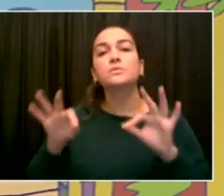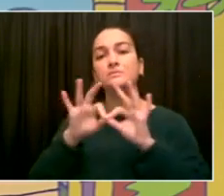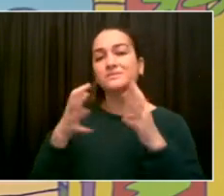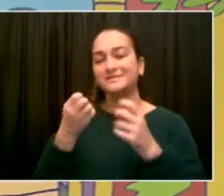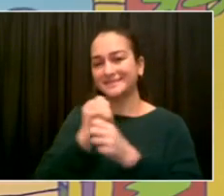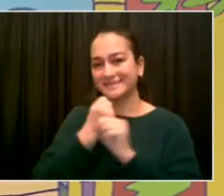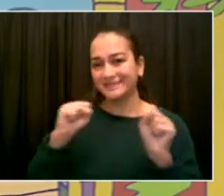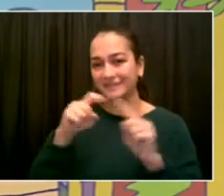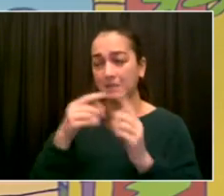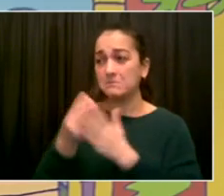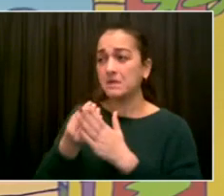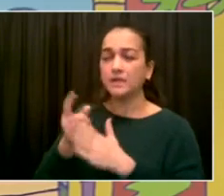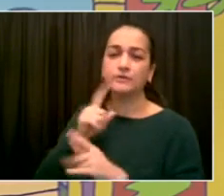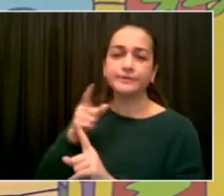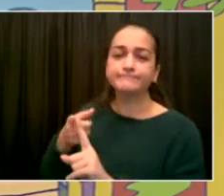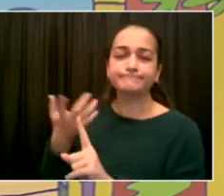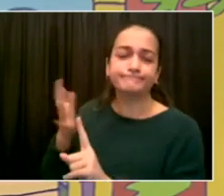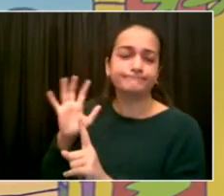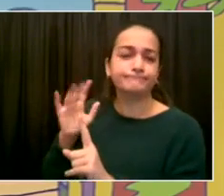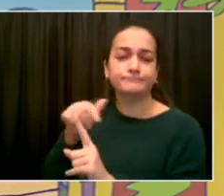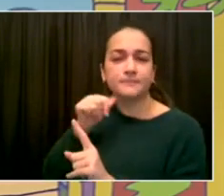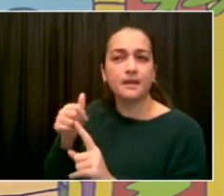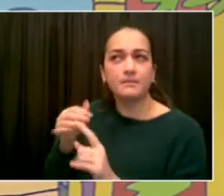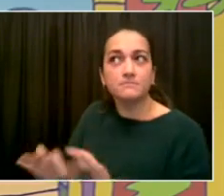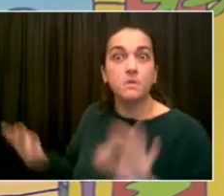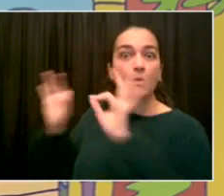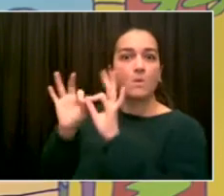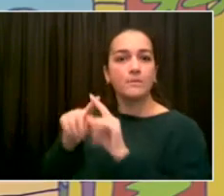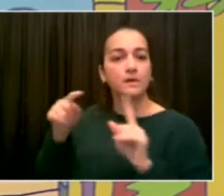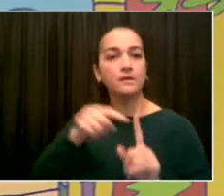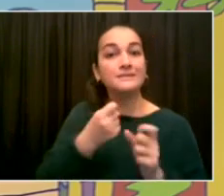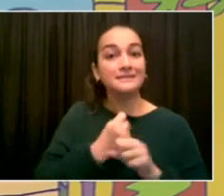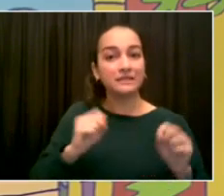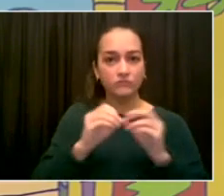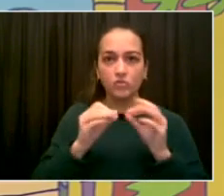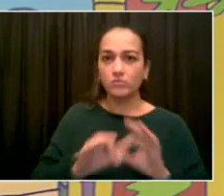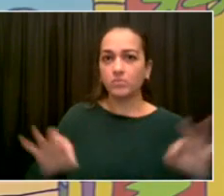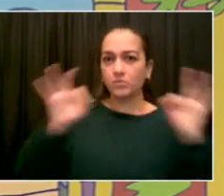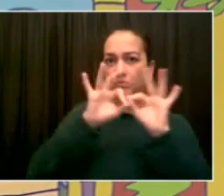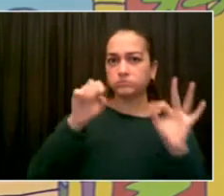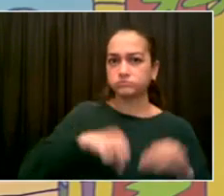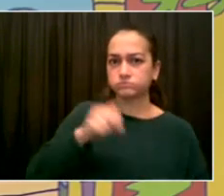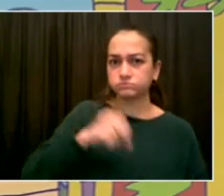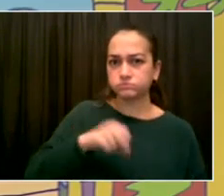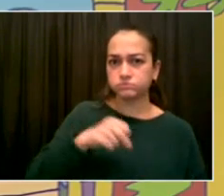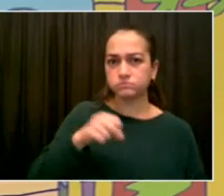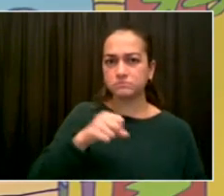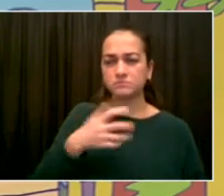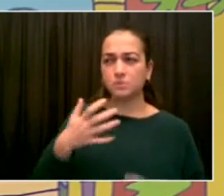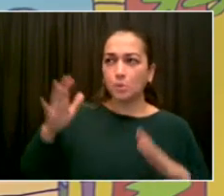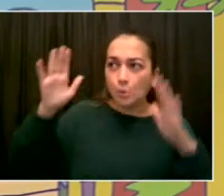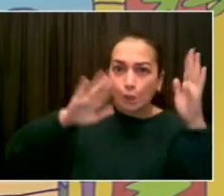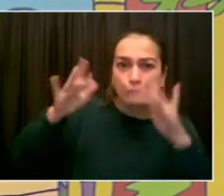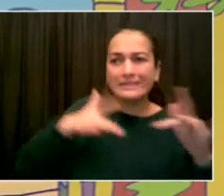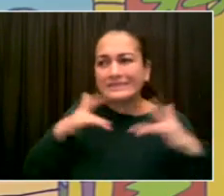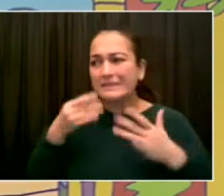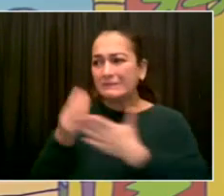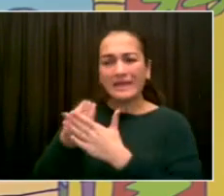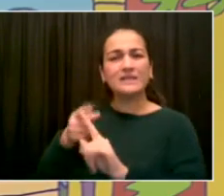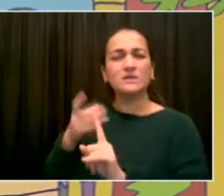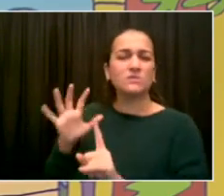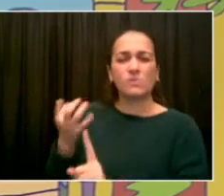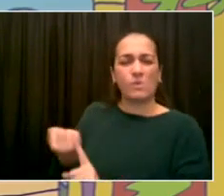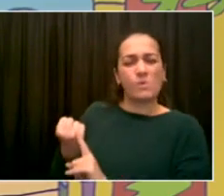obviously, look, I'd like everyone who's not yet vaccinated to get vaccinated by the end of Friday. If they don't, they're going off